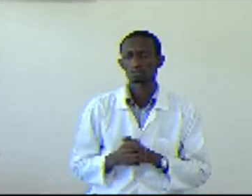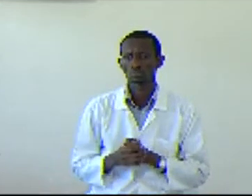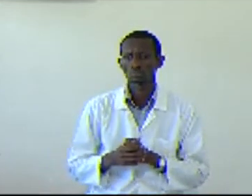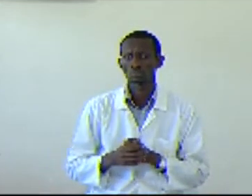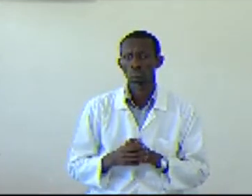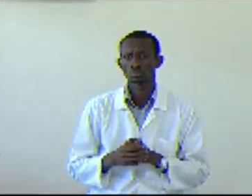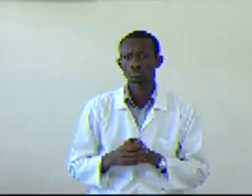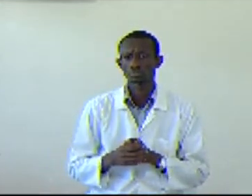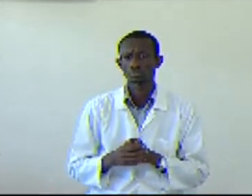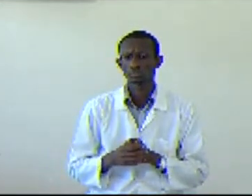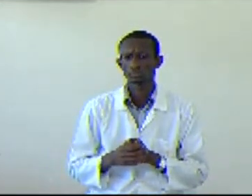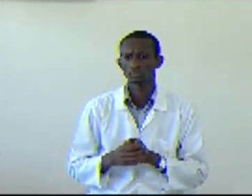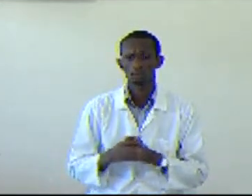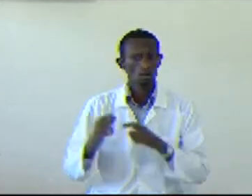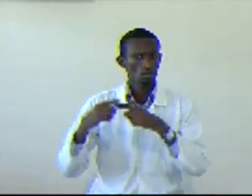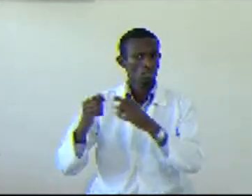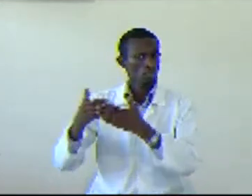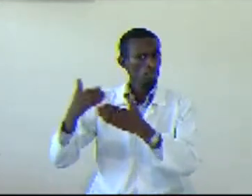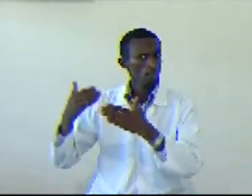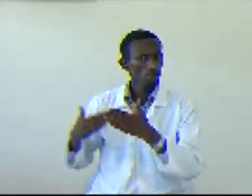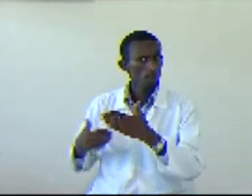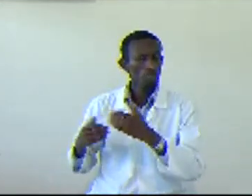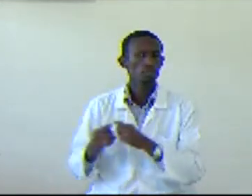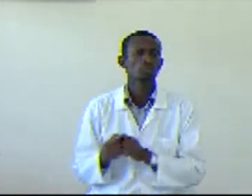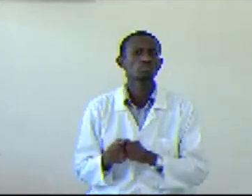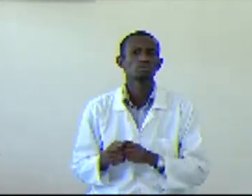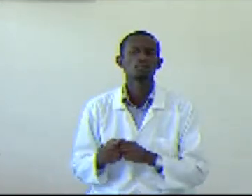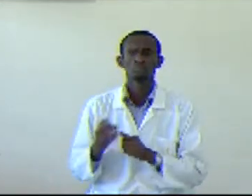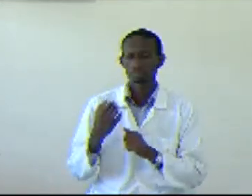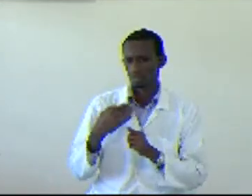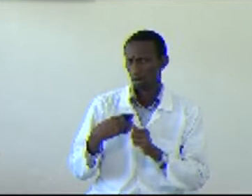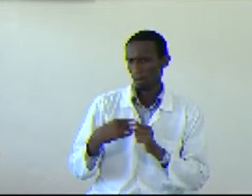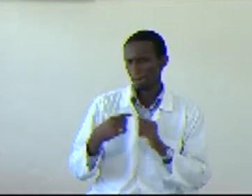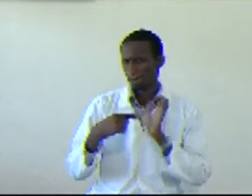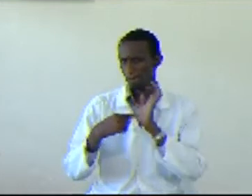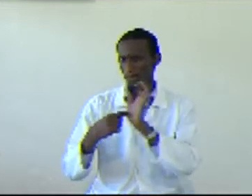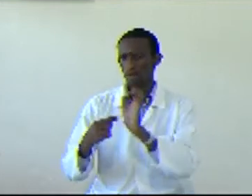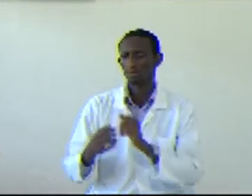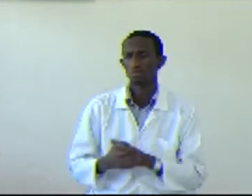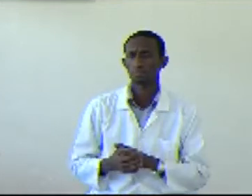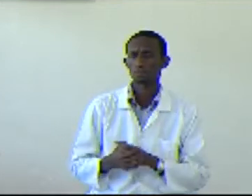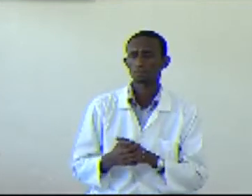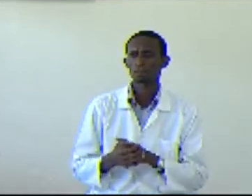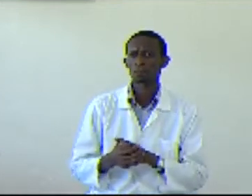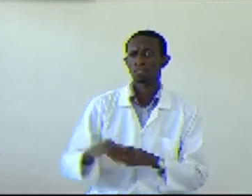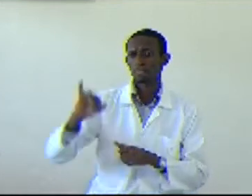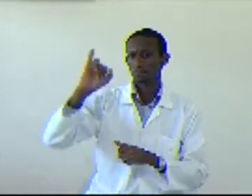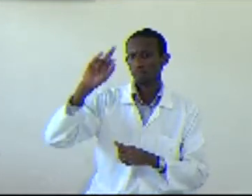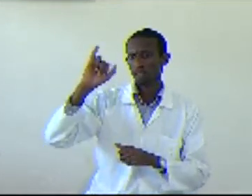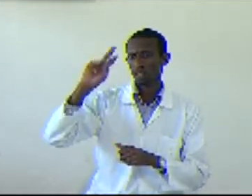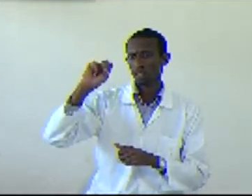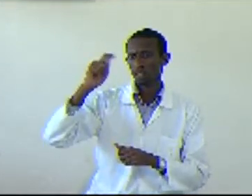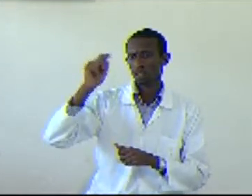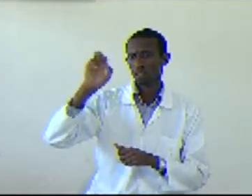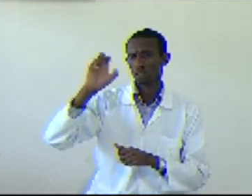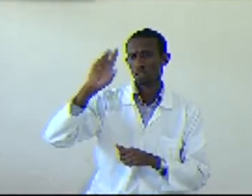that this one. But before this, we are going to find the internal resistance. Internal resistance, here we have electromotive force and